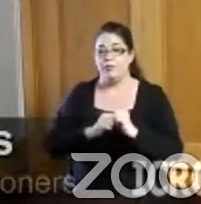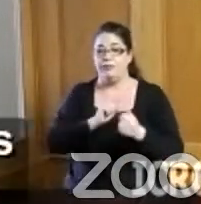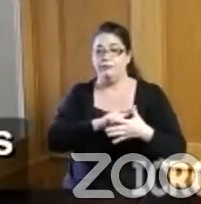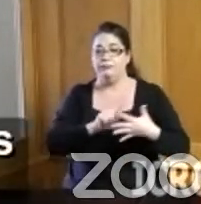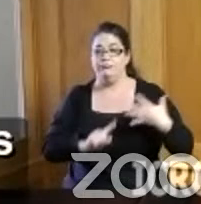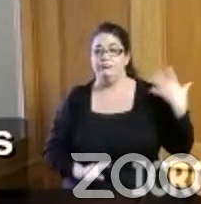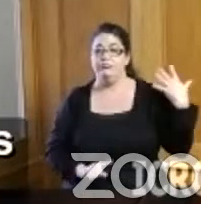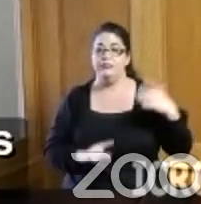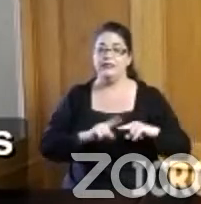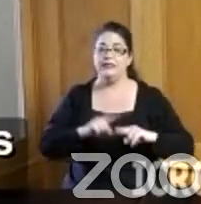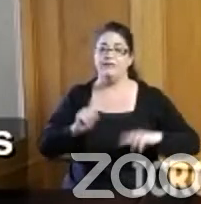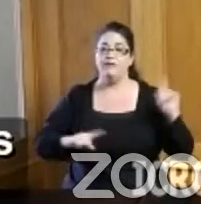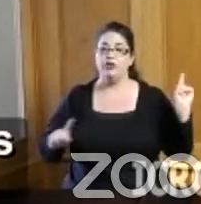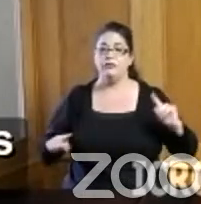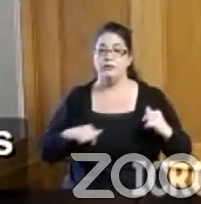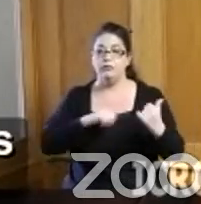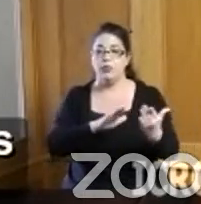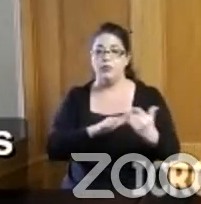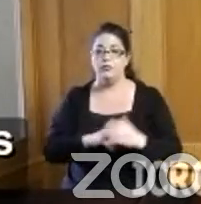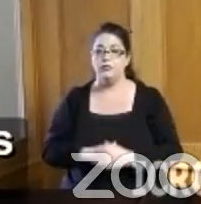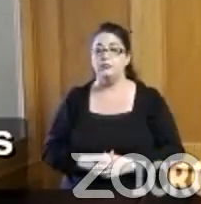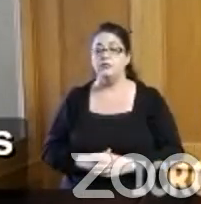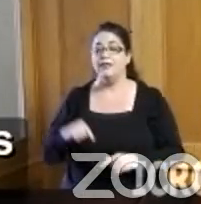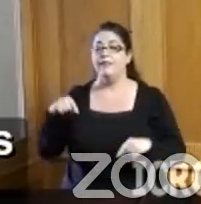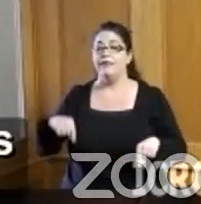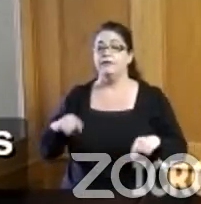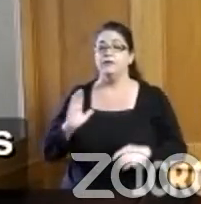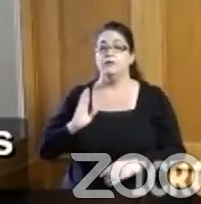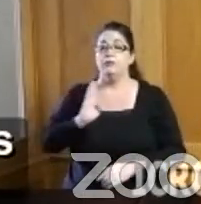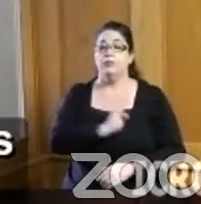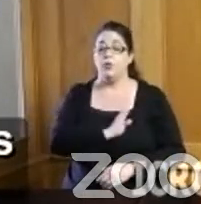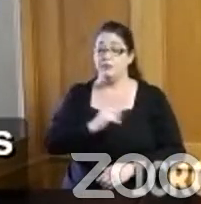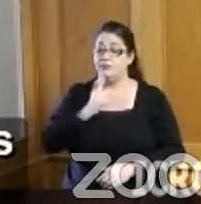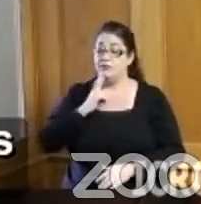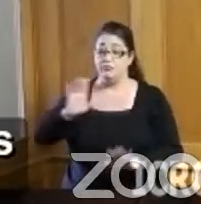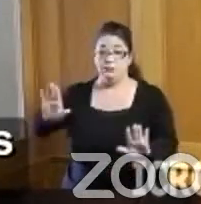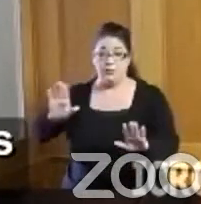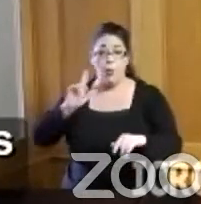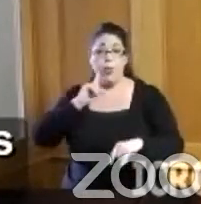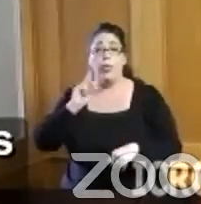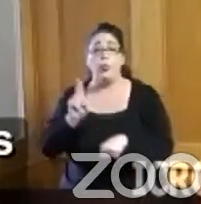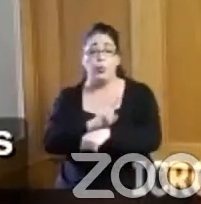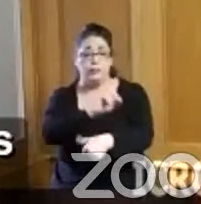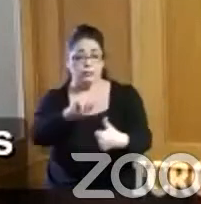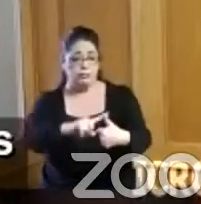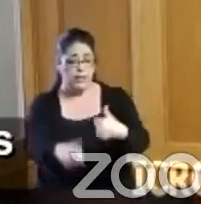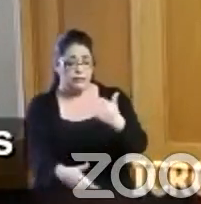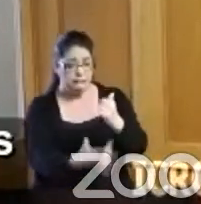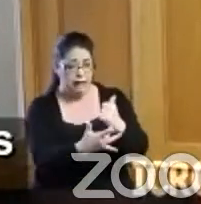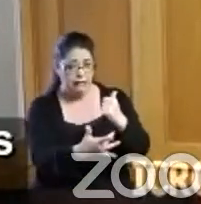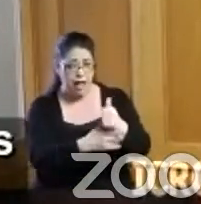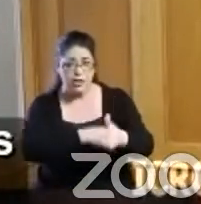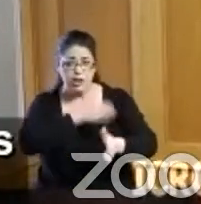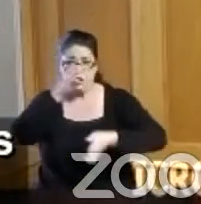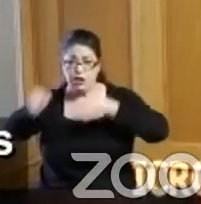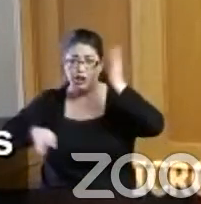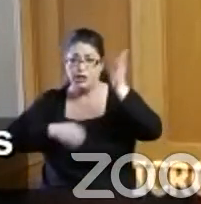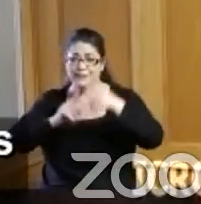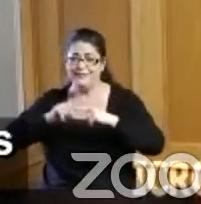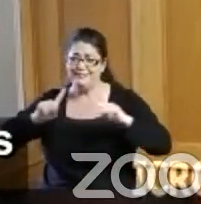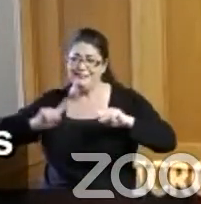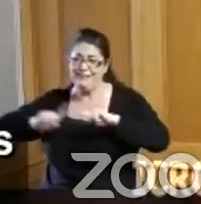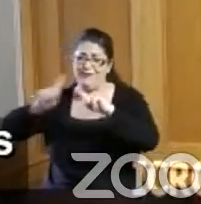variety of ways. And so one of the things our board has said is, listen, we're going to use technology. We're going to be hitting people at